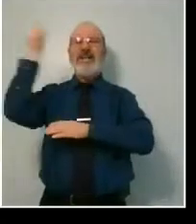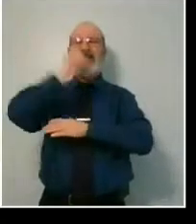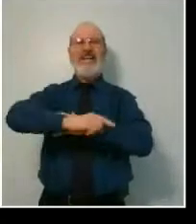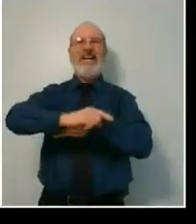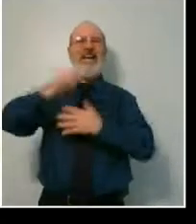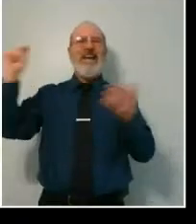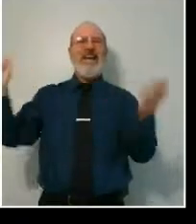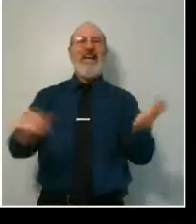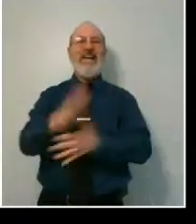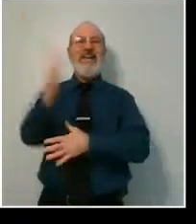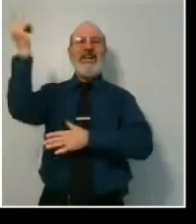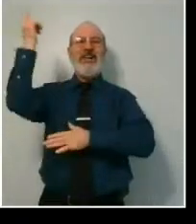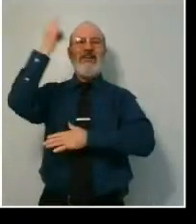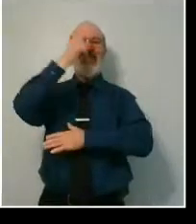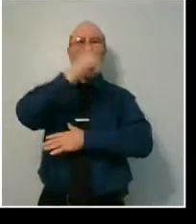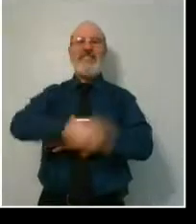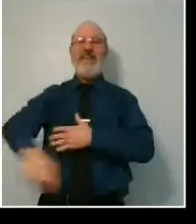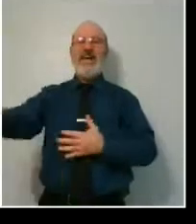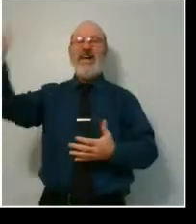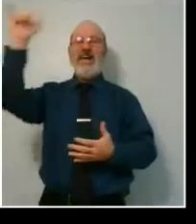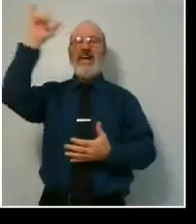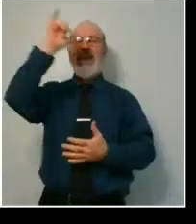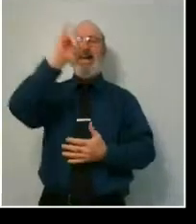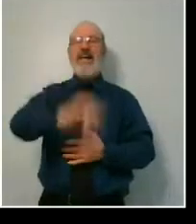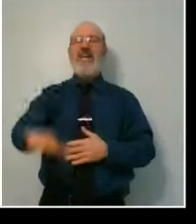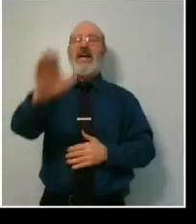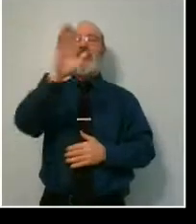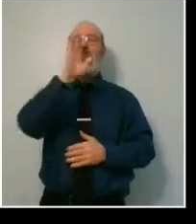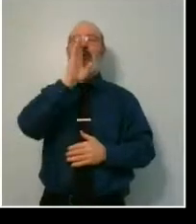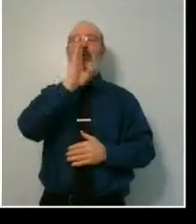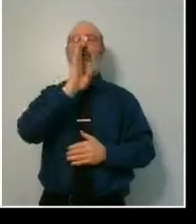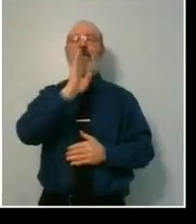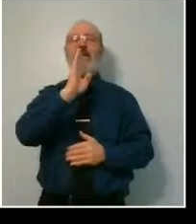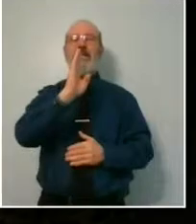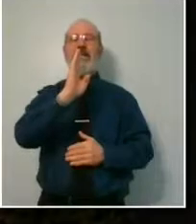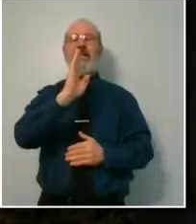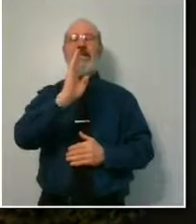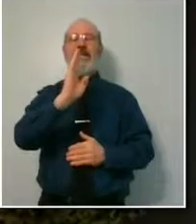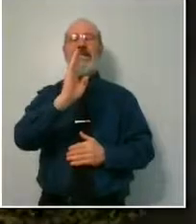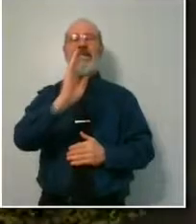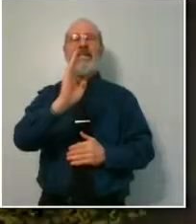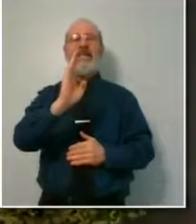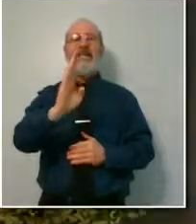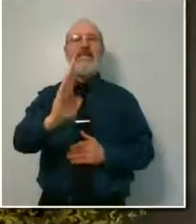day, glorious day that will be.